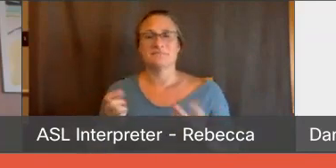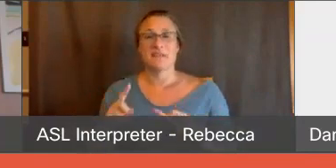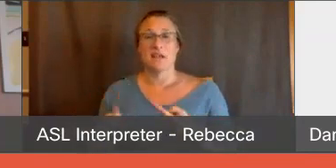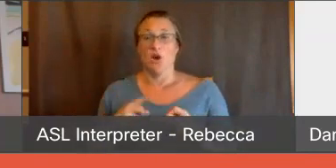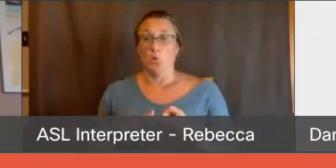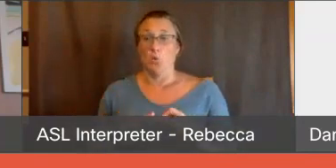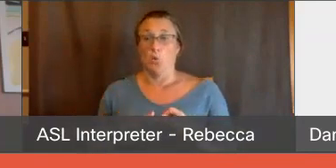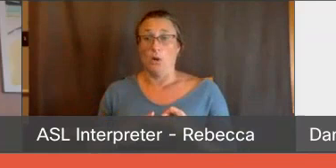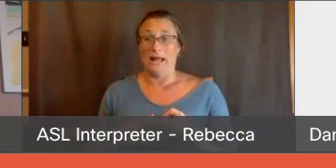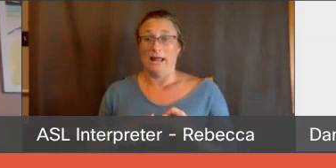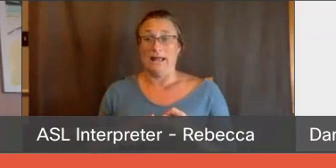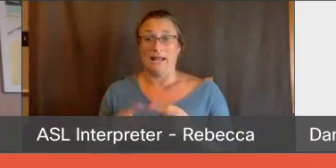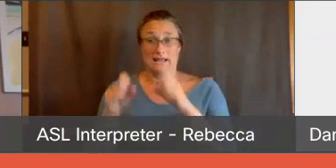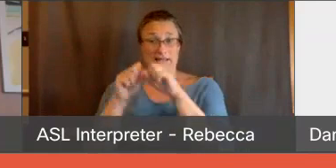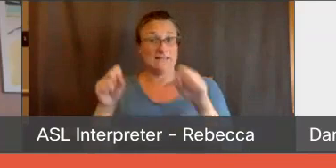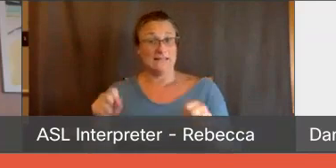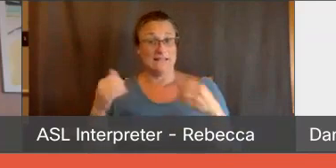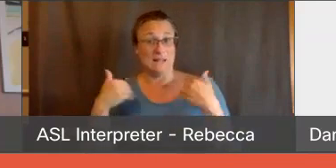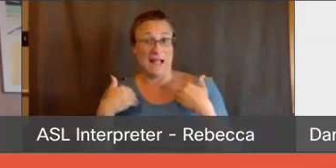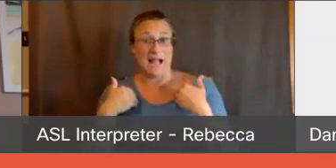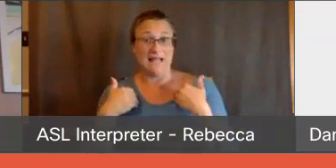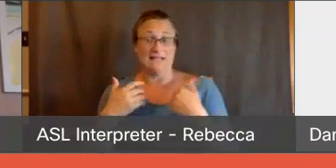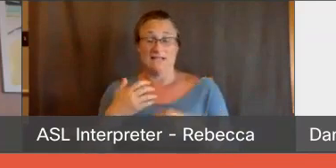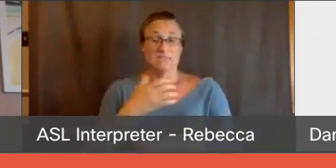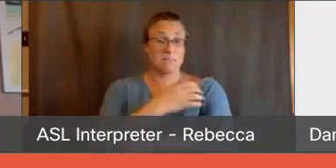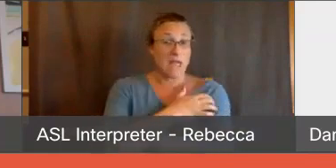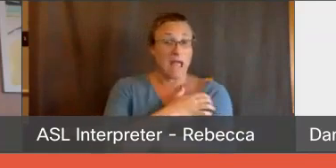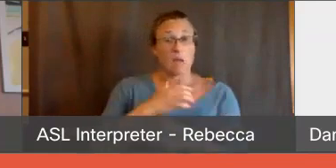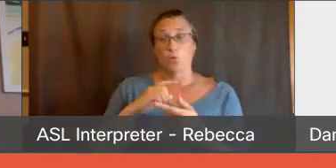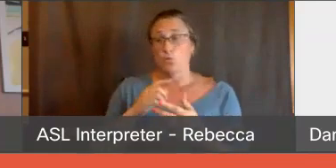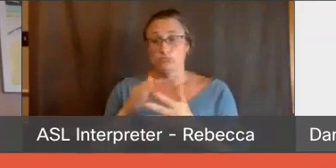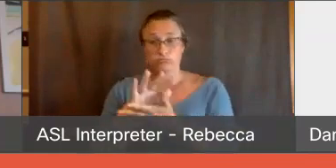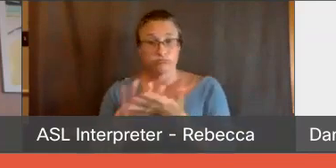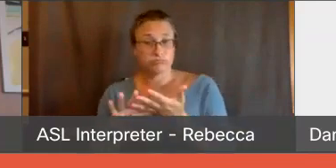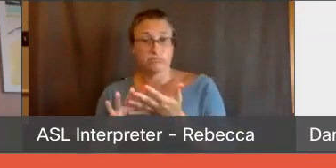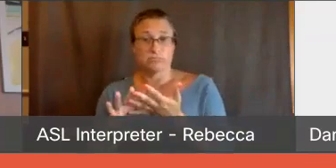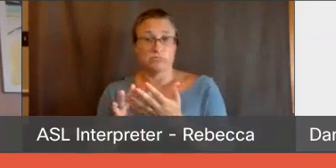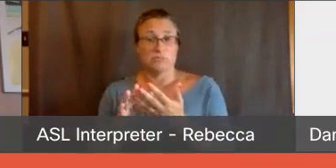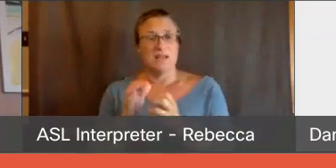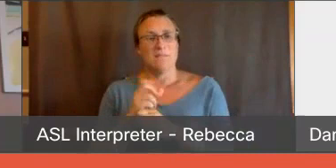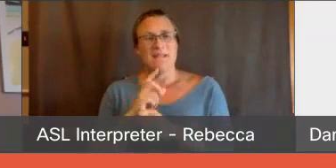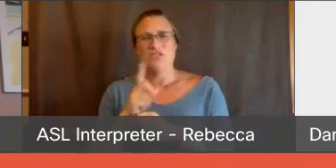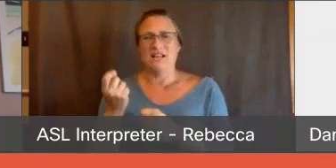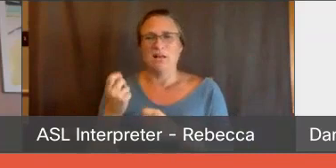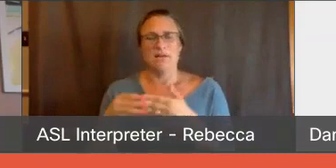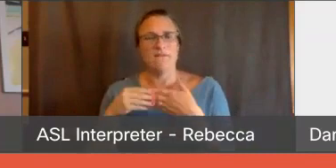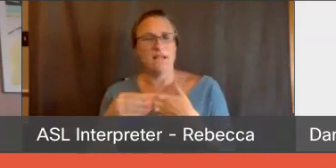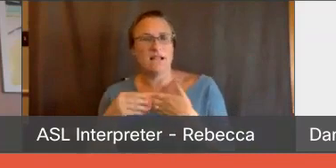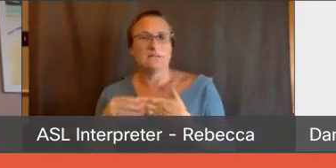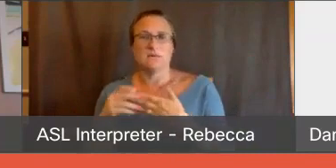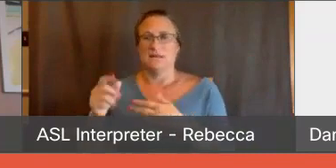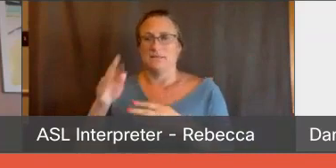in systems, or in whatever power and capacity we do have, to create flexibility, to have some creativity, can